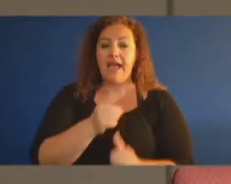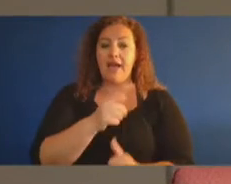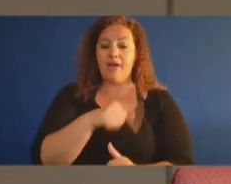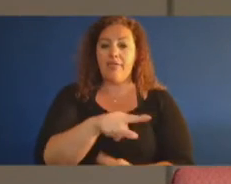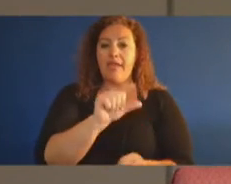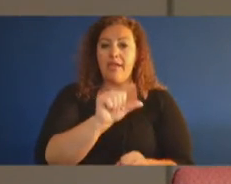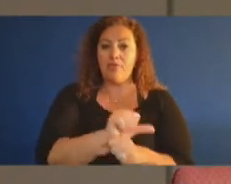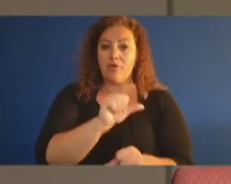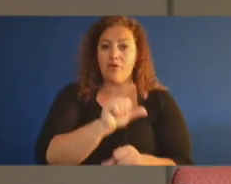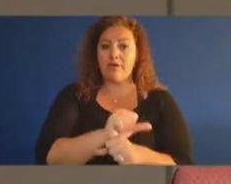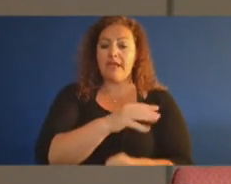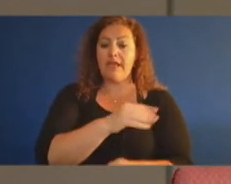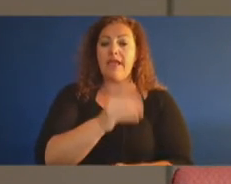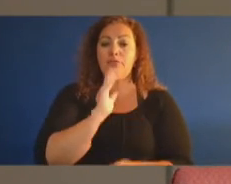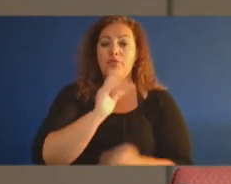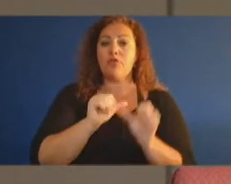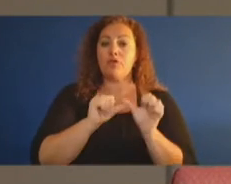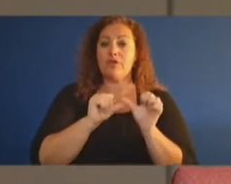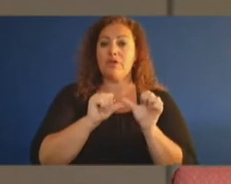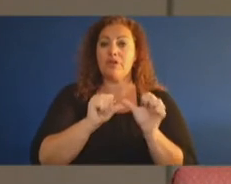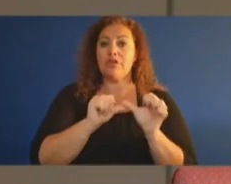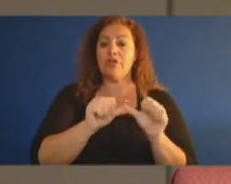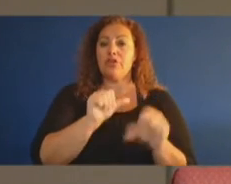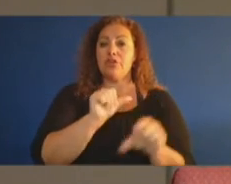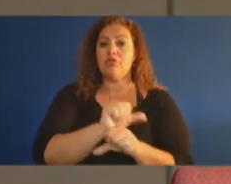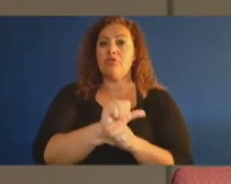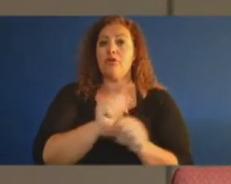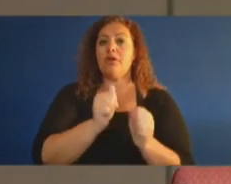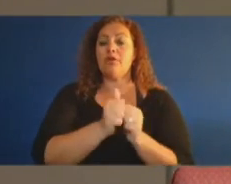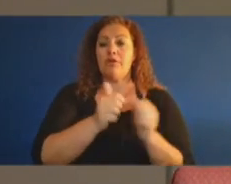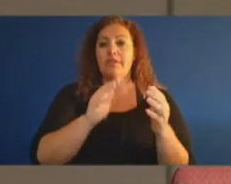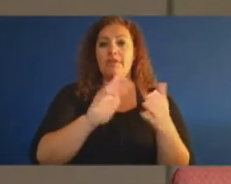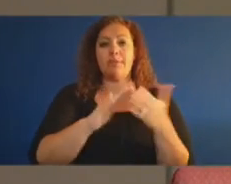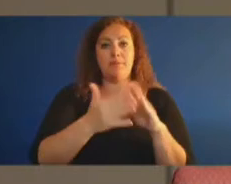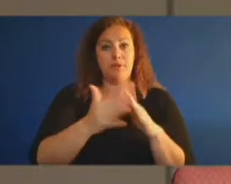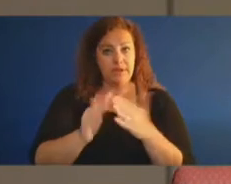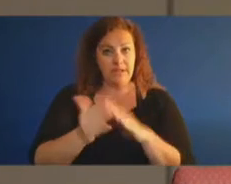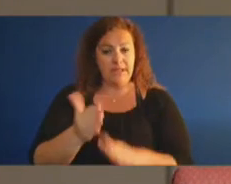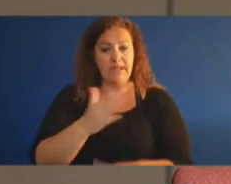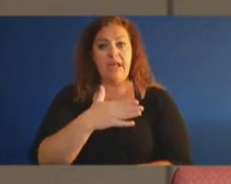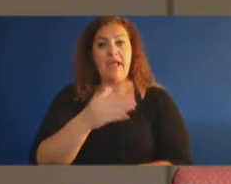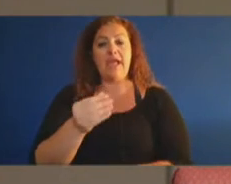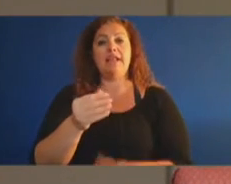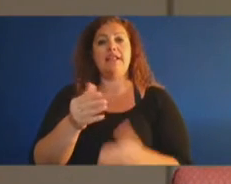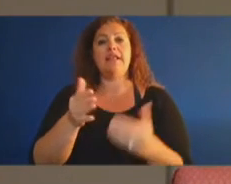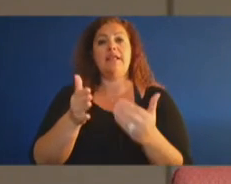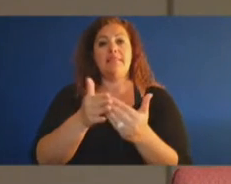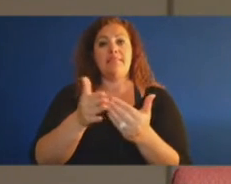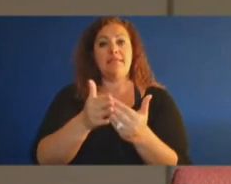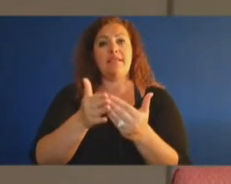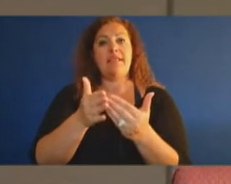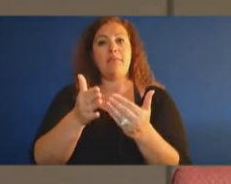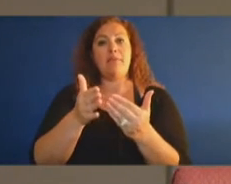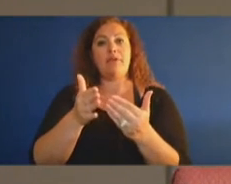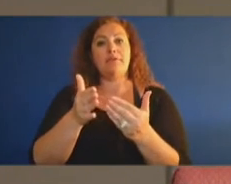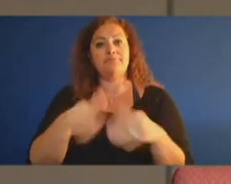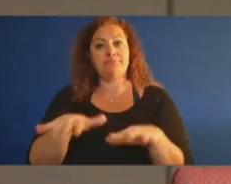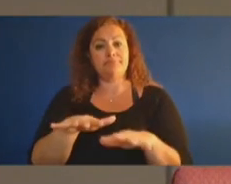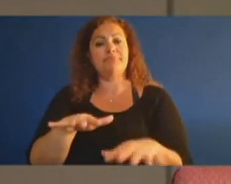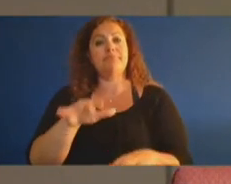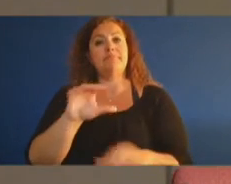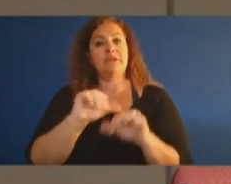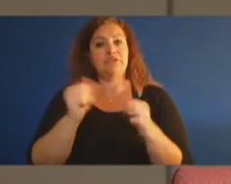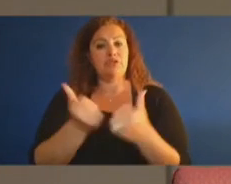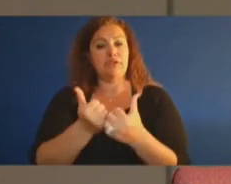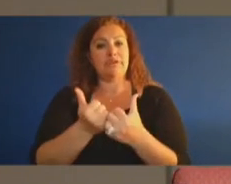will continue to work with Community uh and our neighborhood associations uh you know I was just